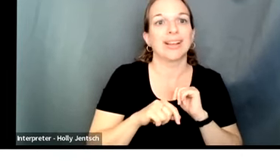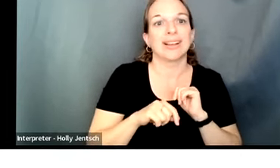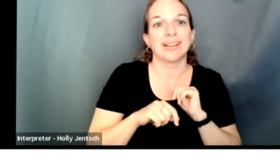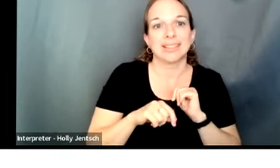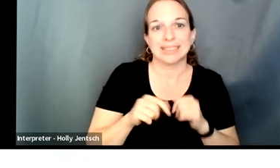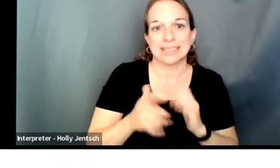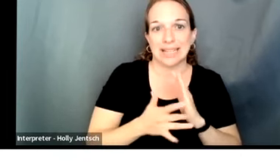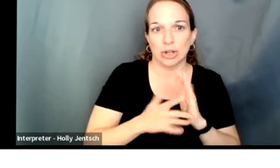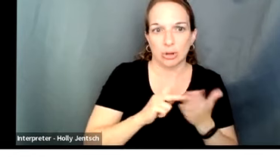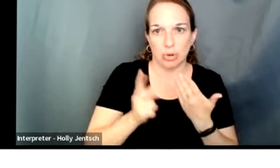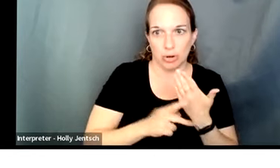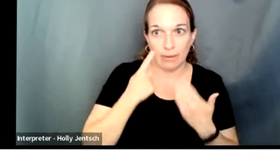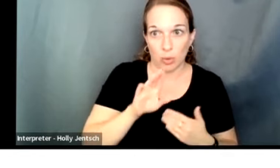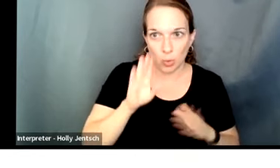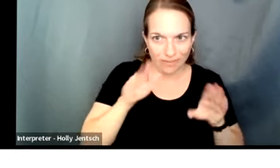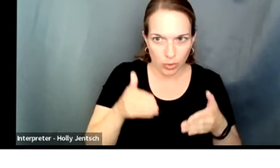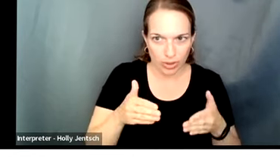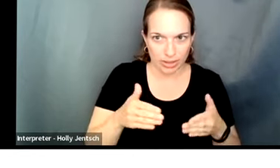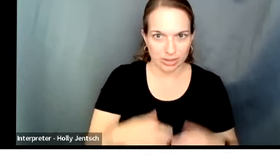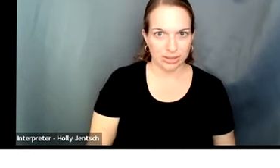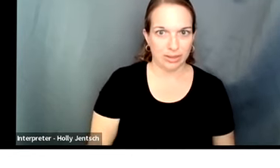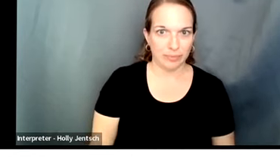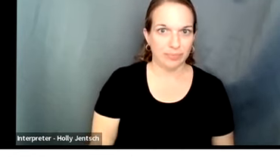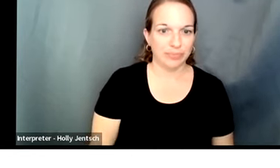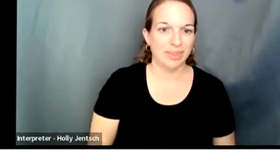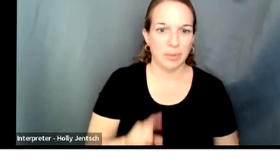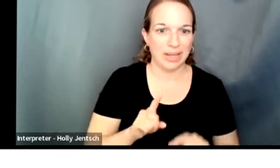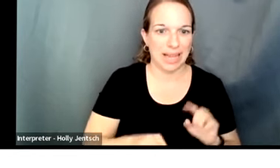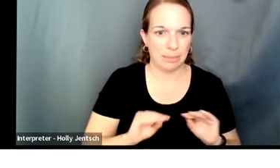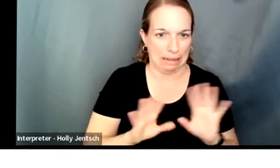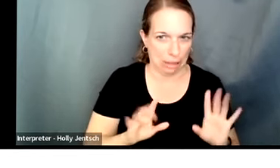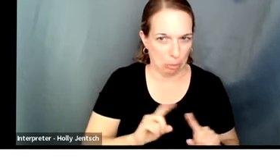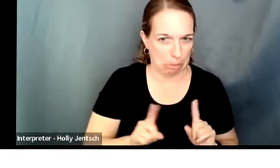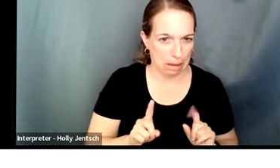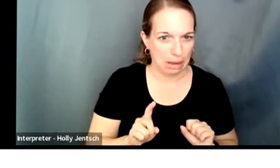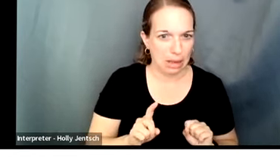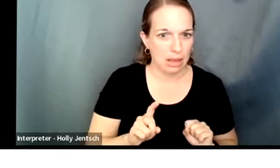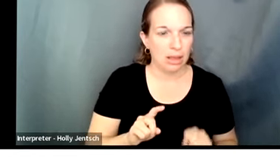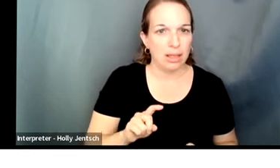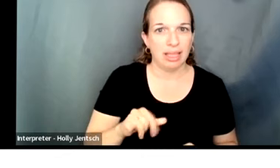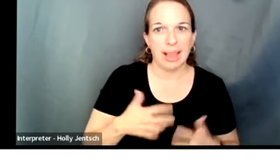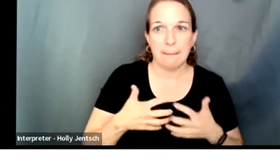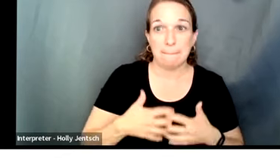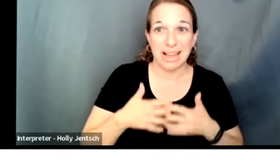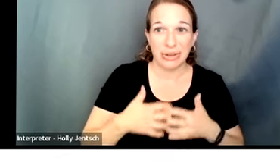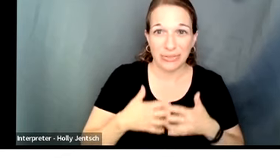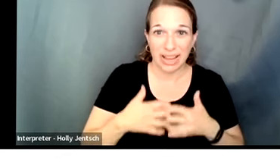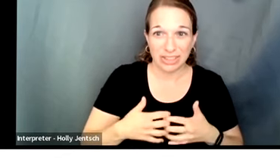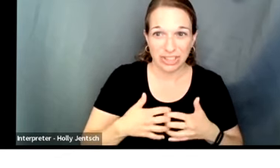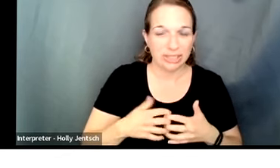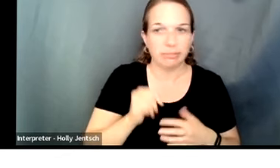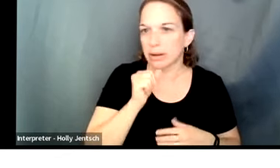And we can't be too clear about this. So we're going to give some examples. Manufacturing is not a program area. That is a